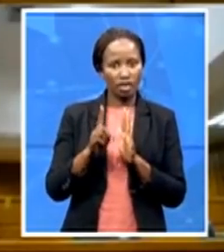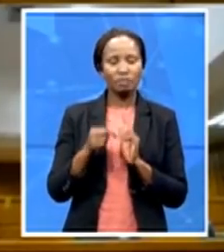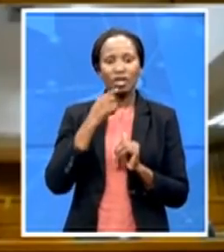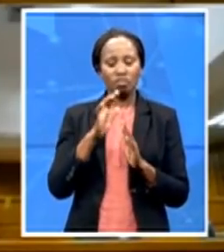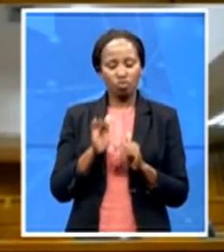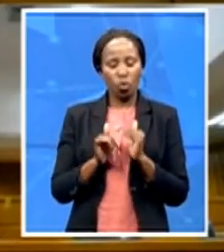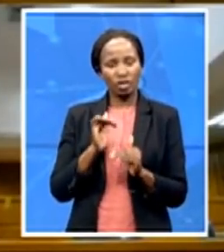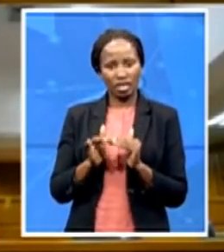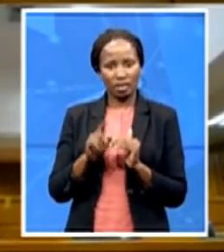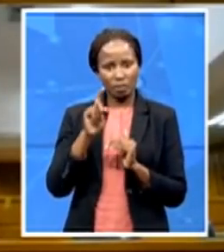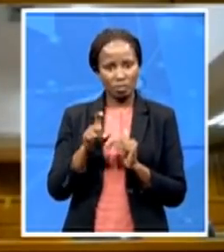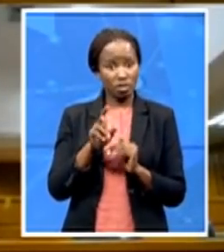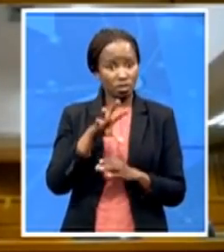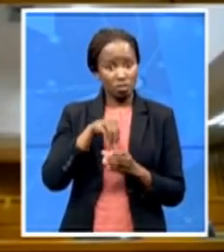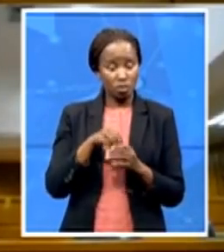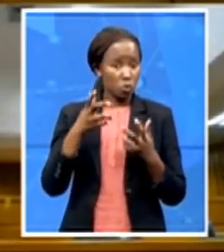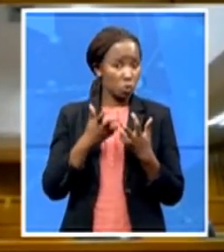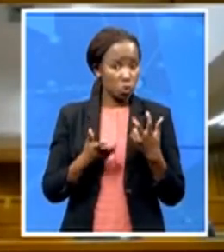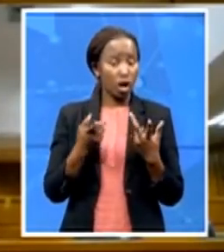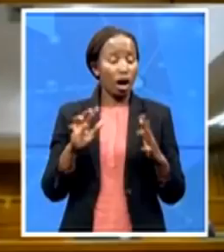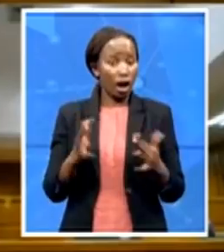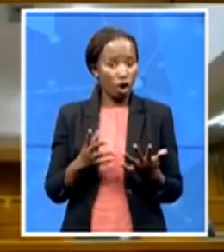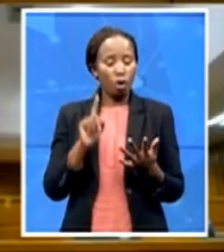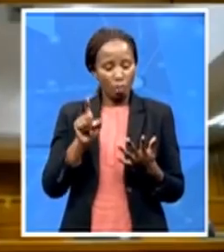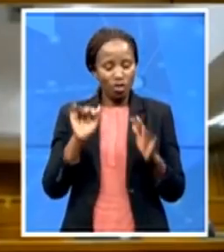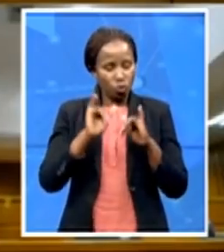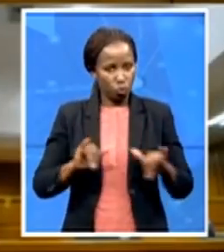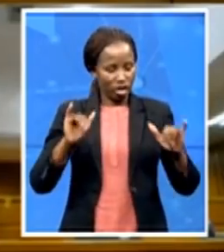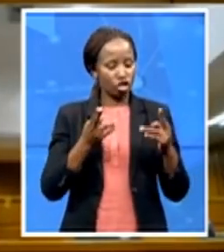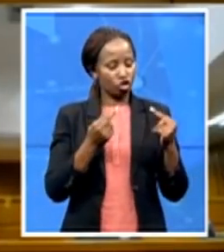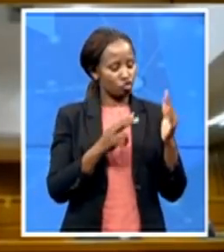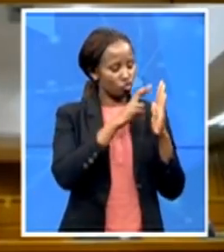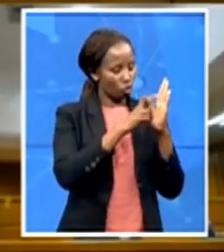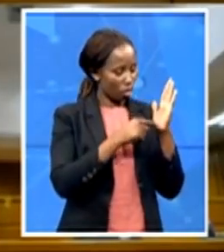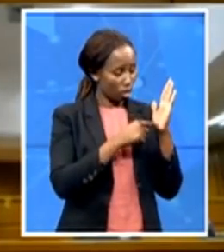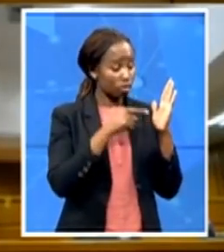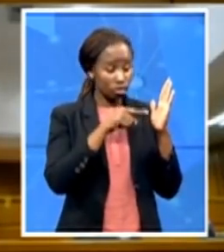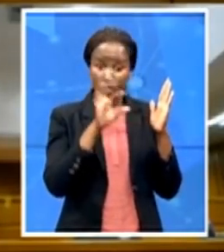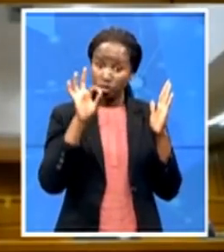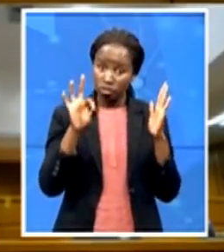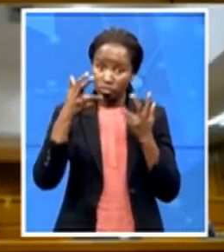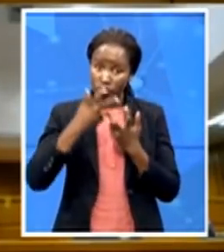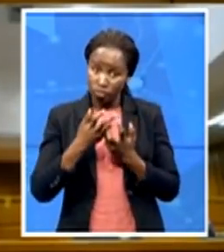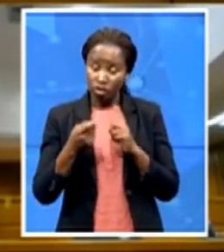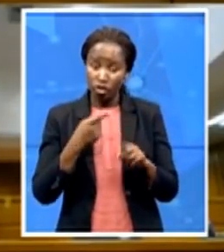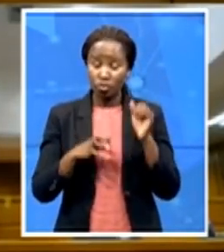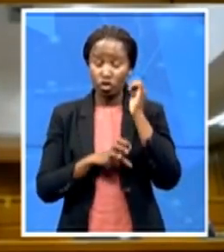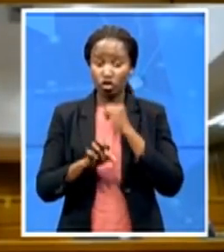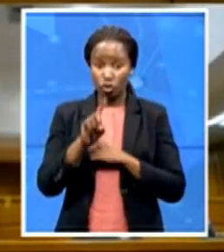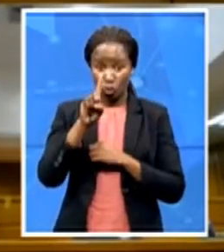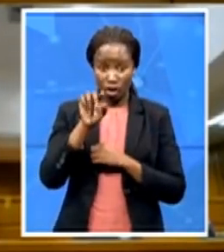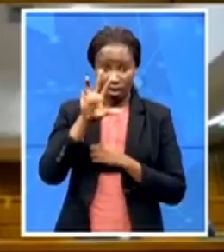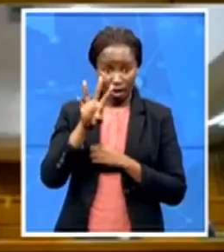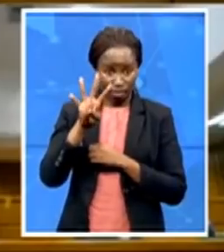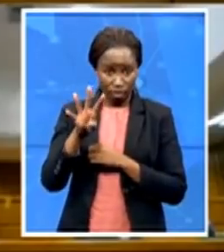until new rules dealing specifically with impeachment under Section 194 were adopted. The